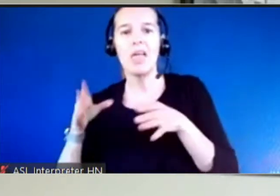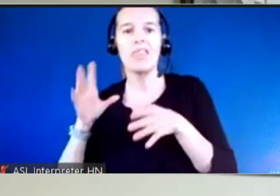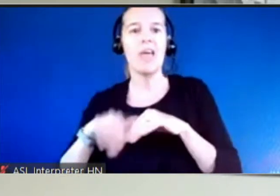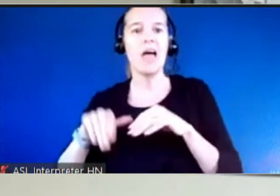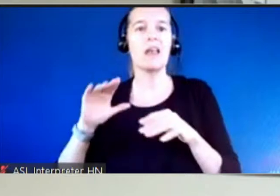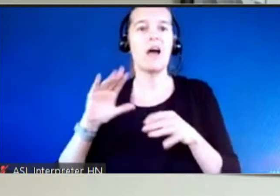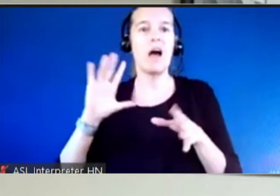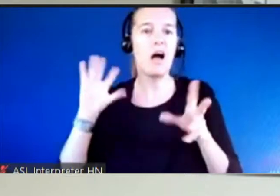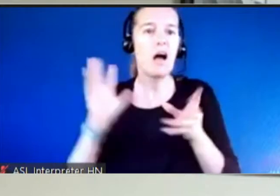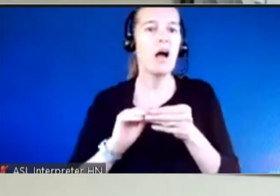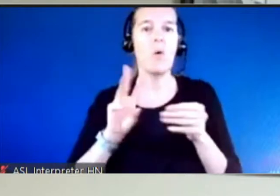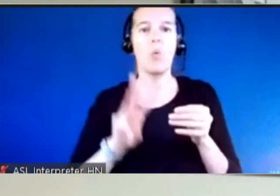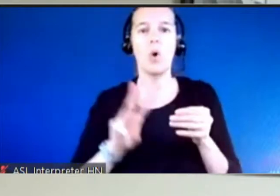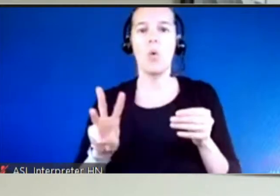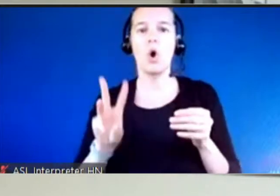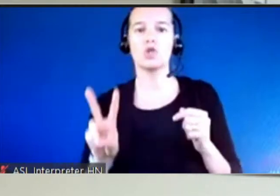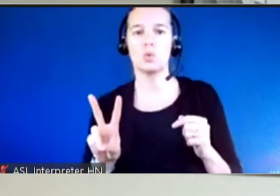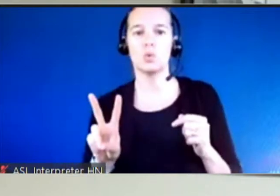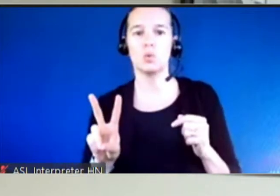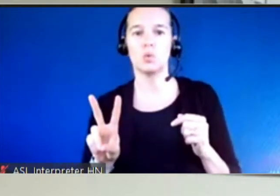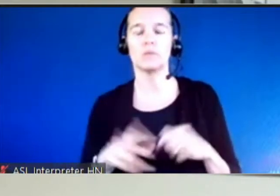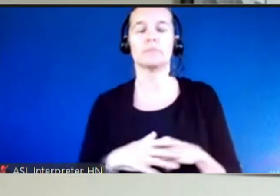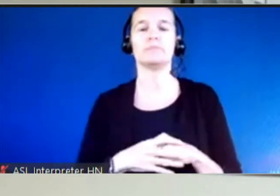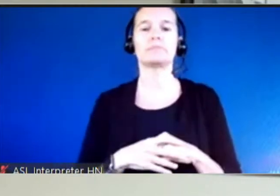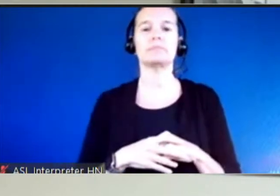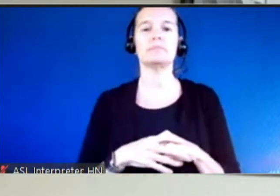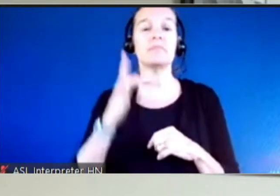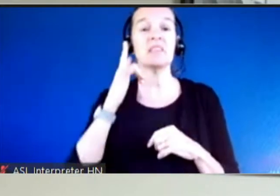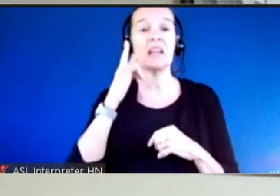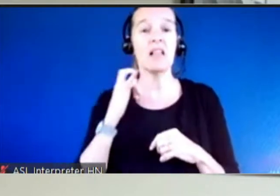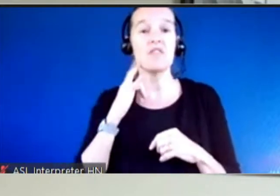II. California cases are up to